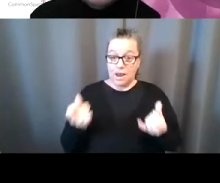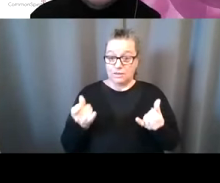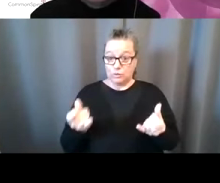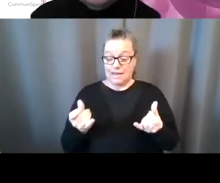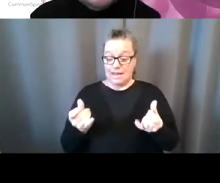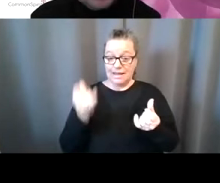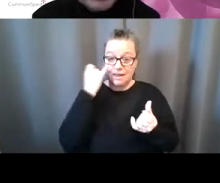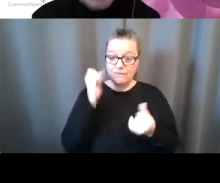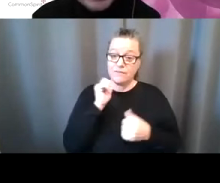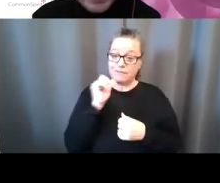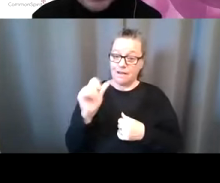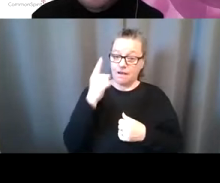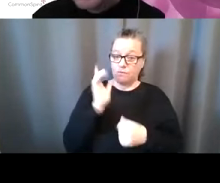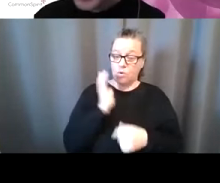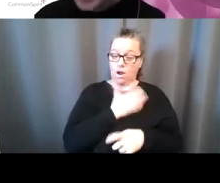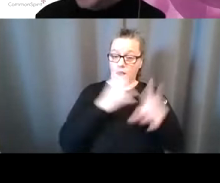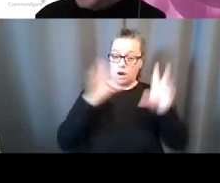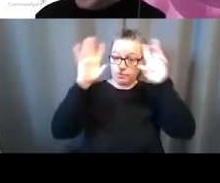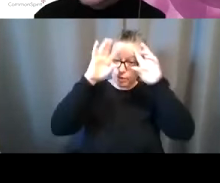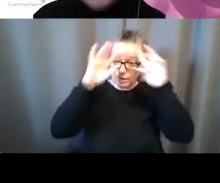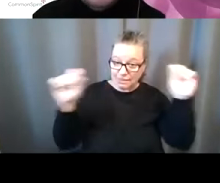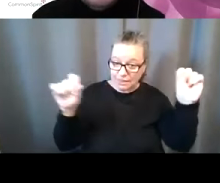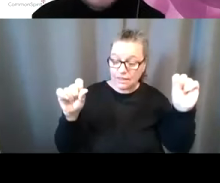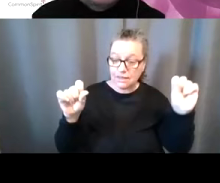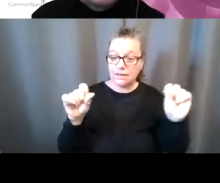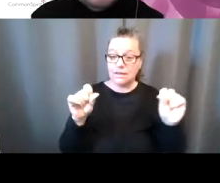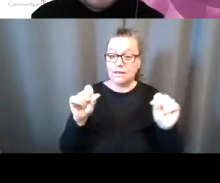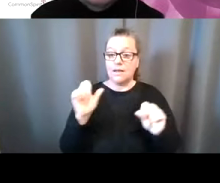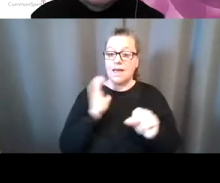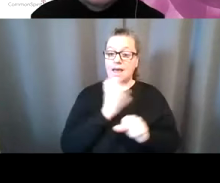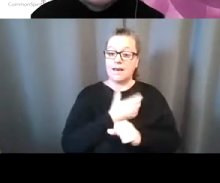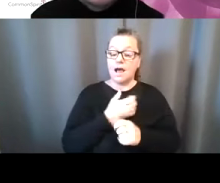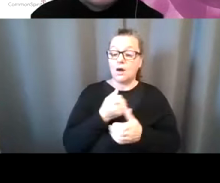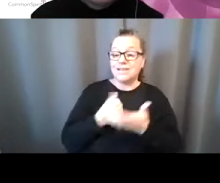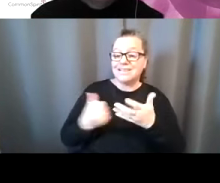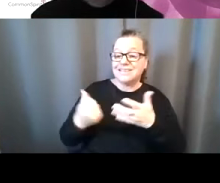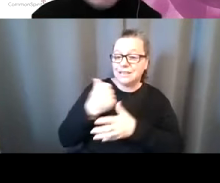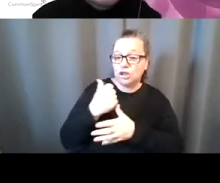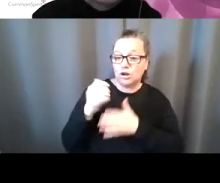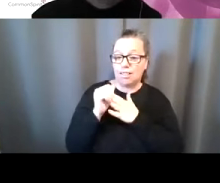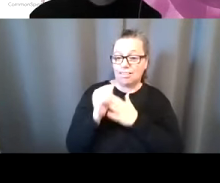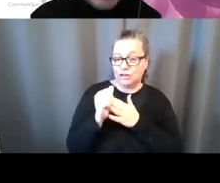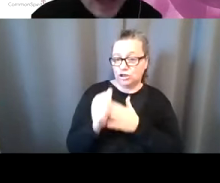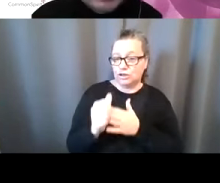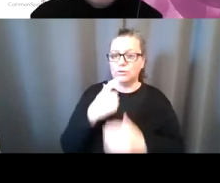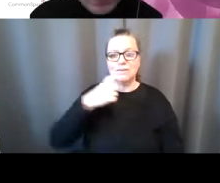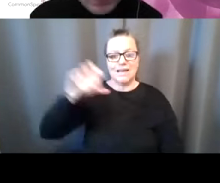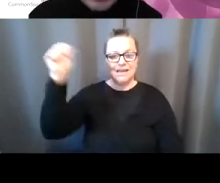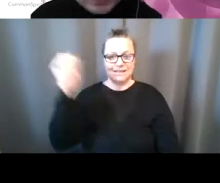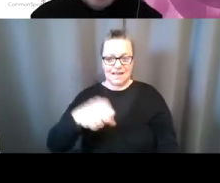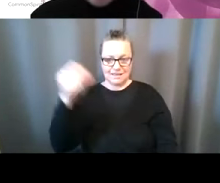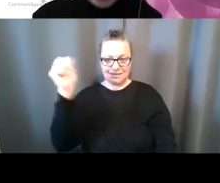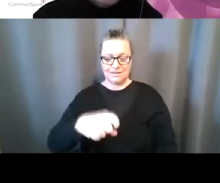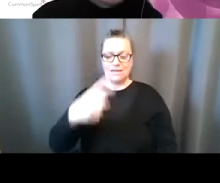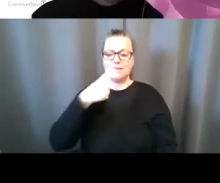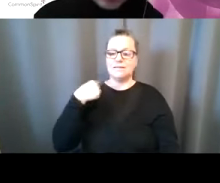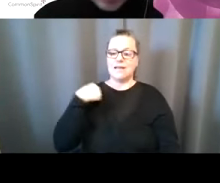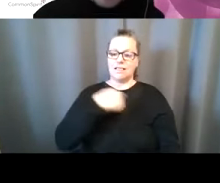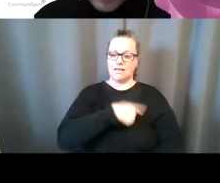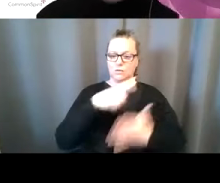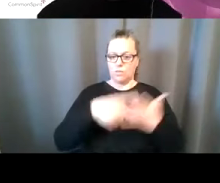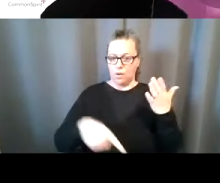if it wasn't for our president and for our senior leadership to say, yes, tell us what we need to do